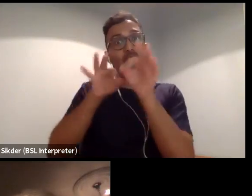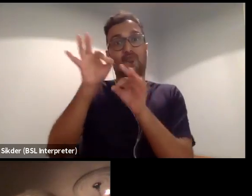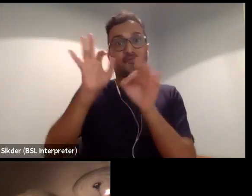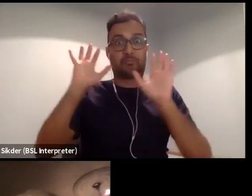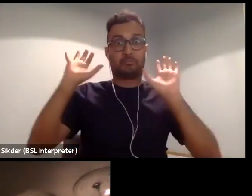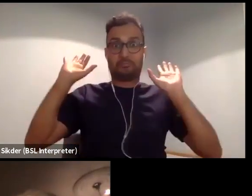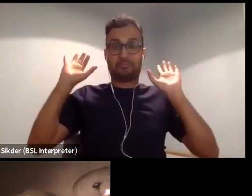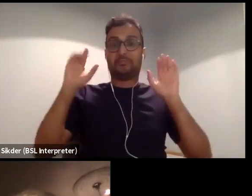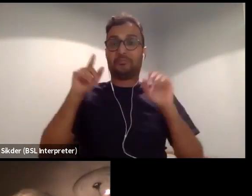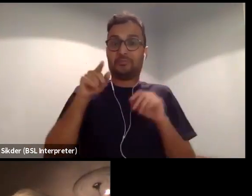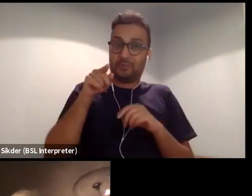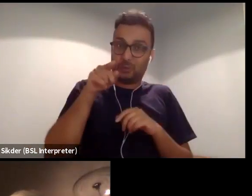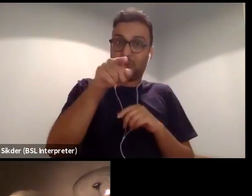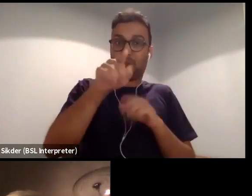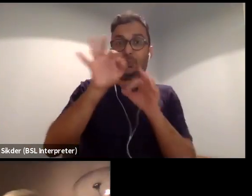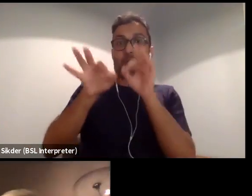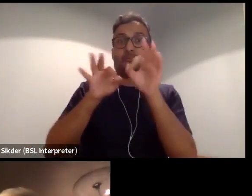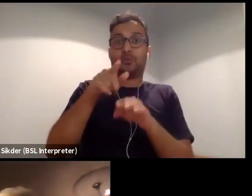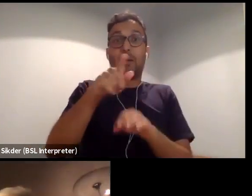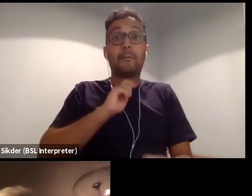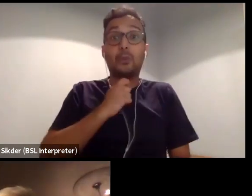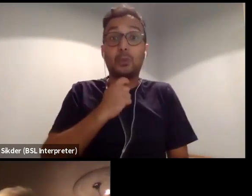We can't hear you though, you're muted.